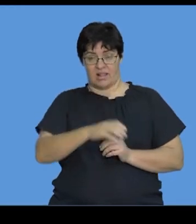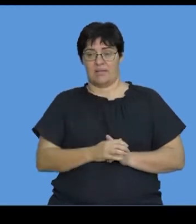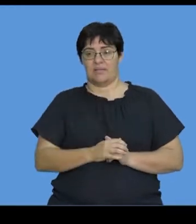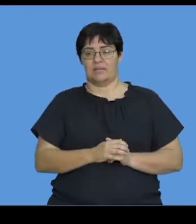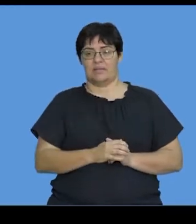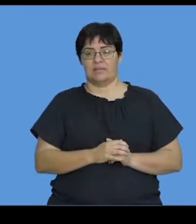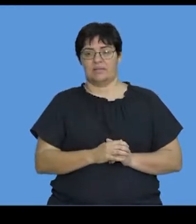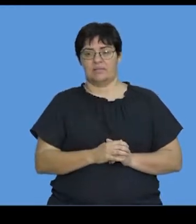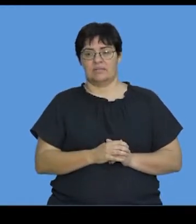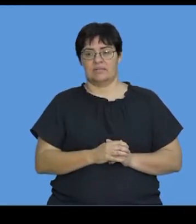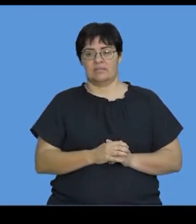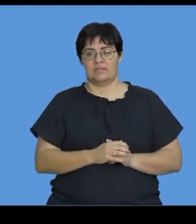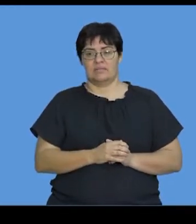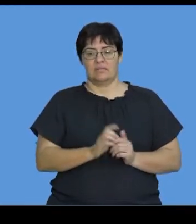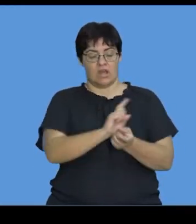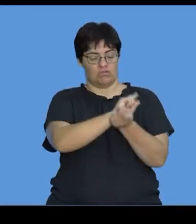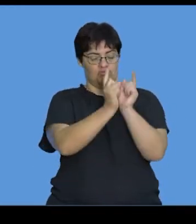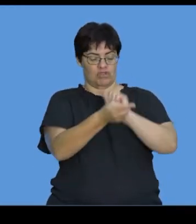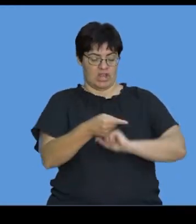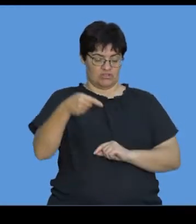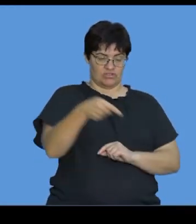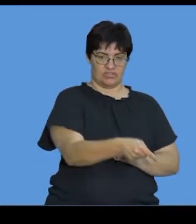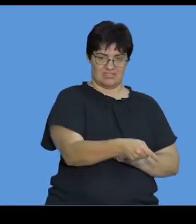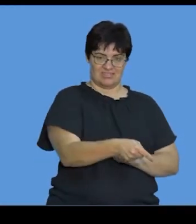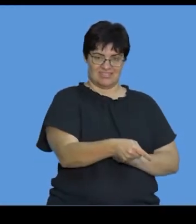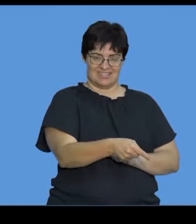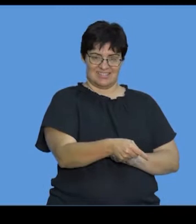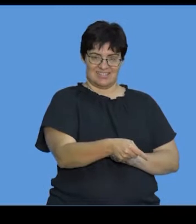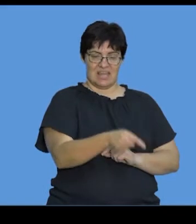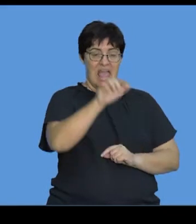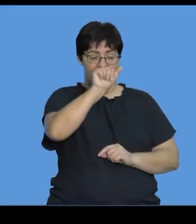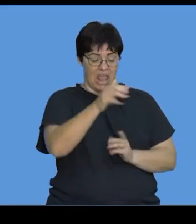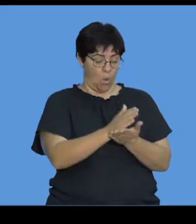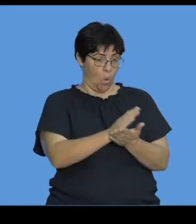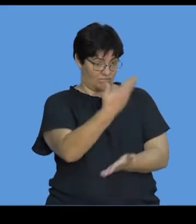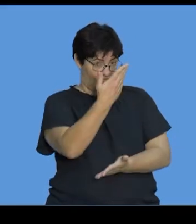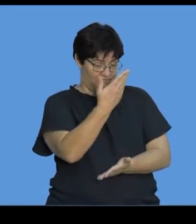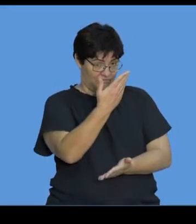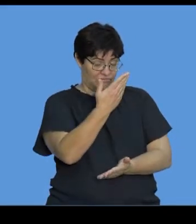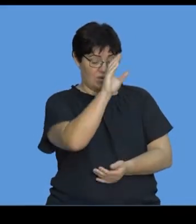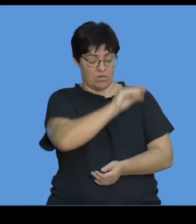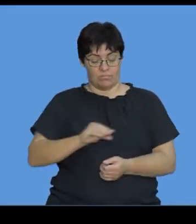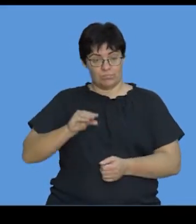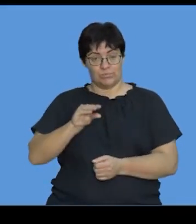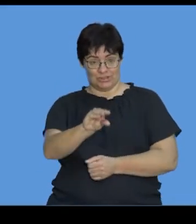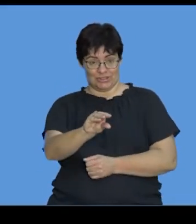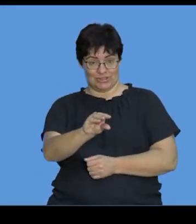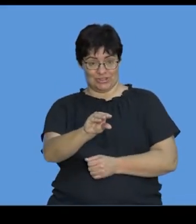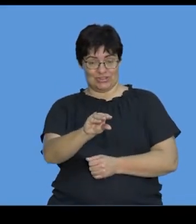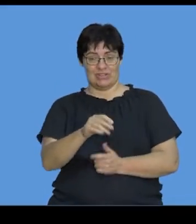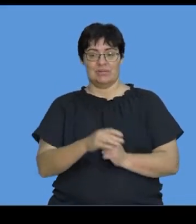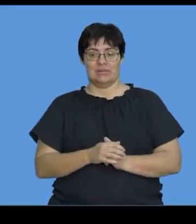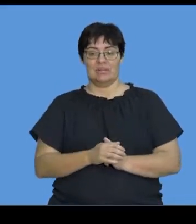equation, and I'm going to substitute it in there. So I'm going to take the A away, and this means my